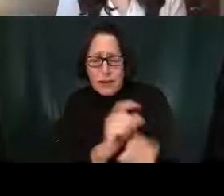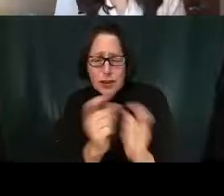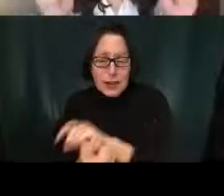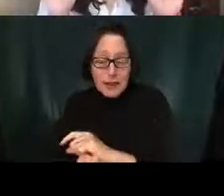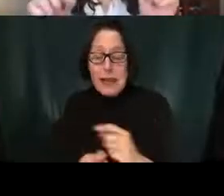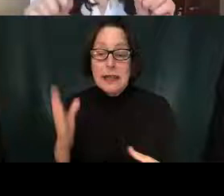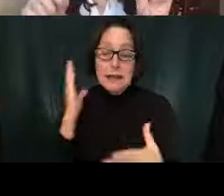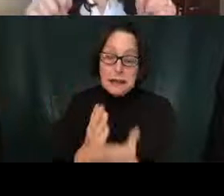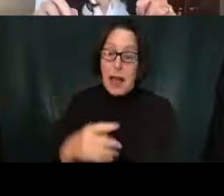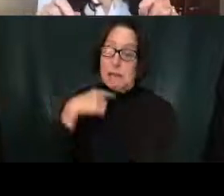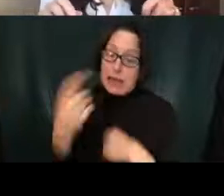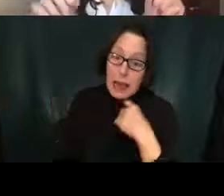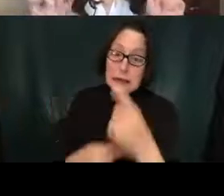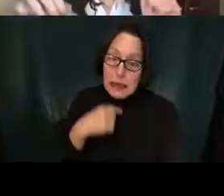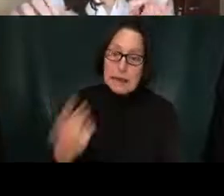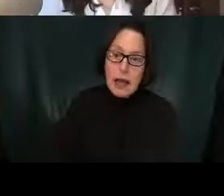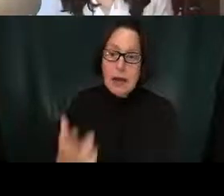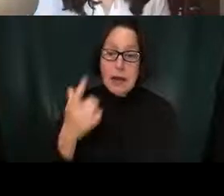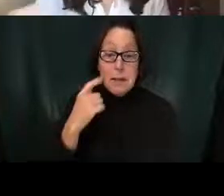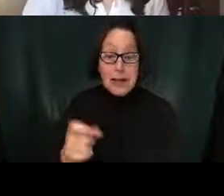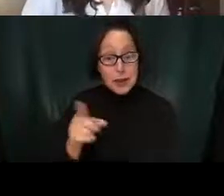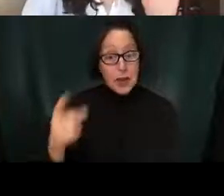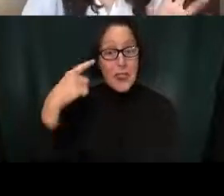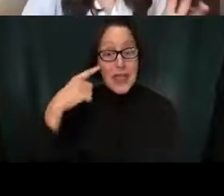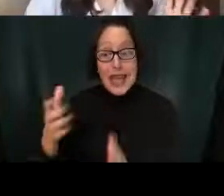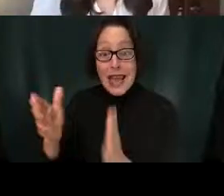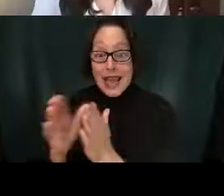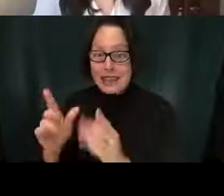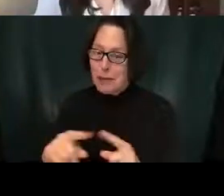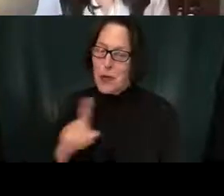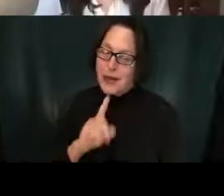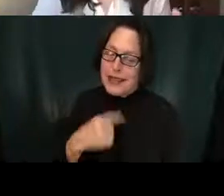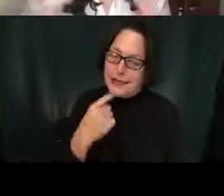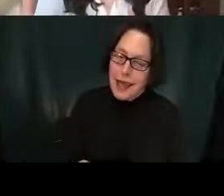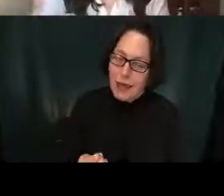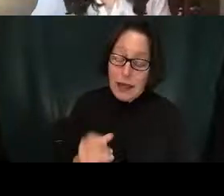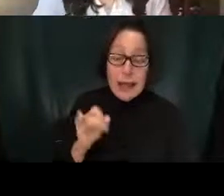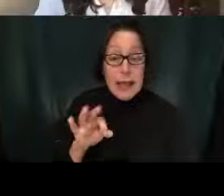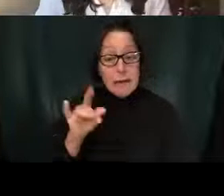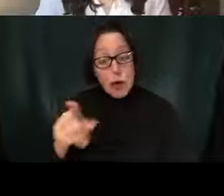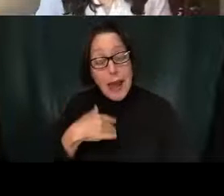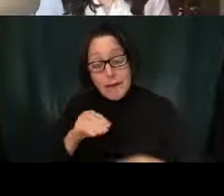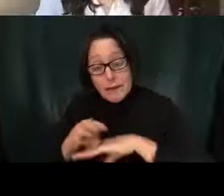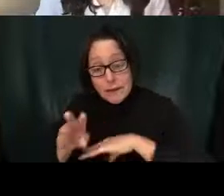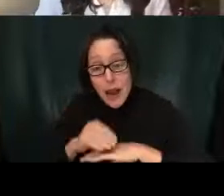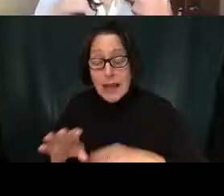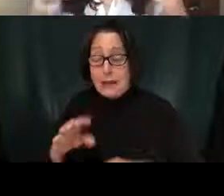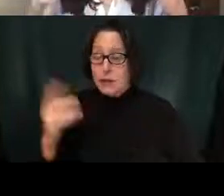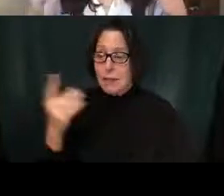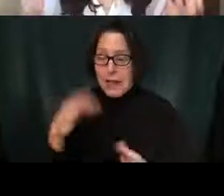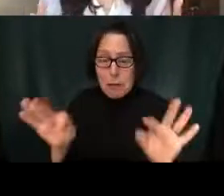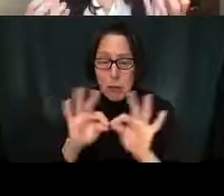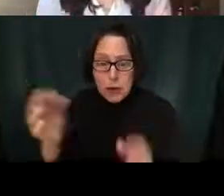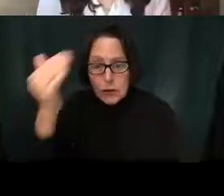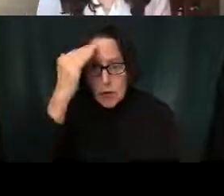telling habit, because this is telling when you think you're asking. If you have advice or something that's important for somebody to know,